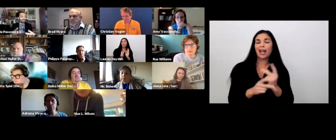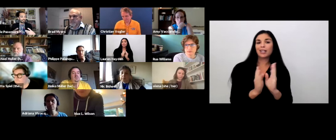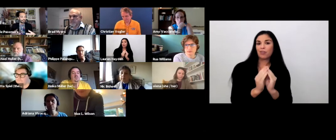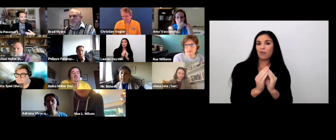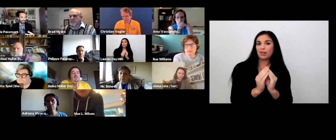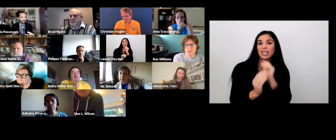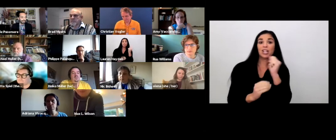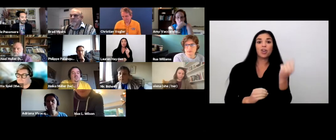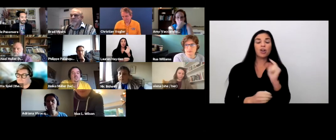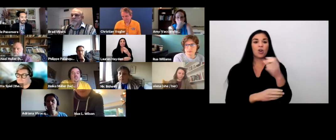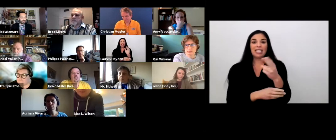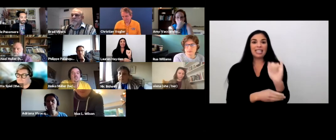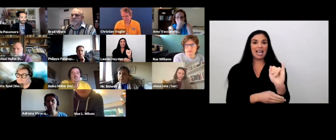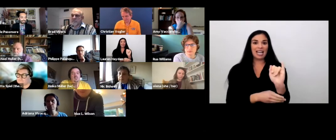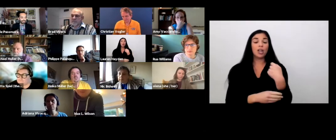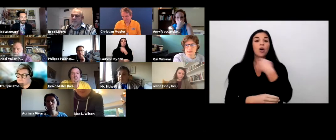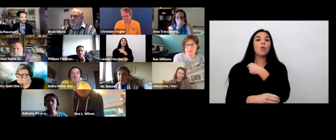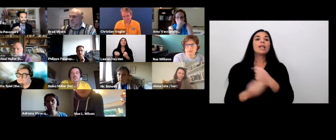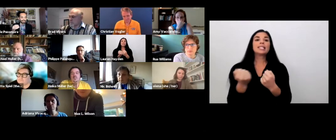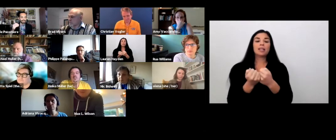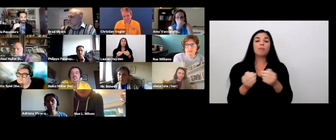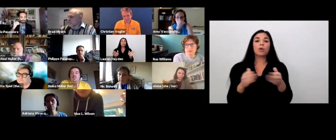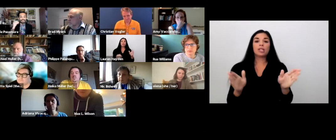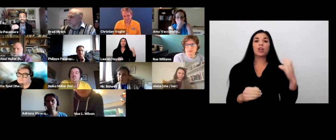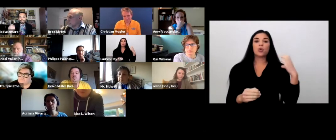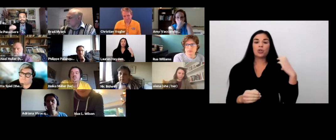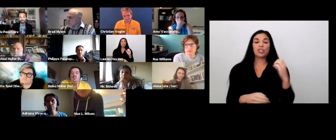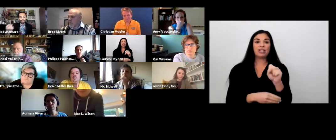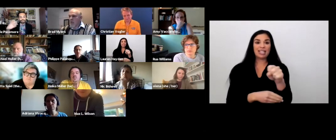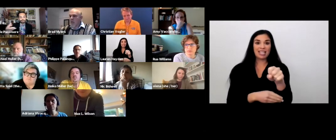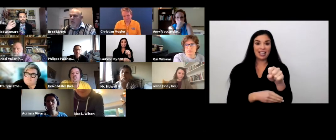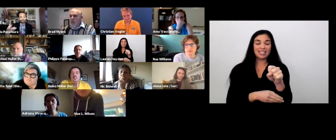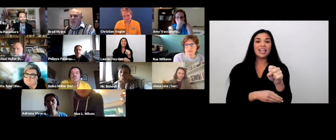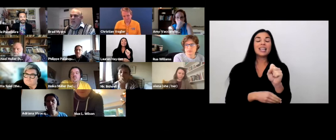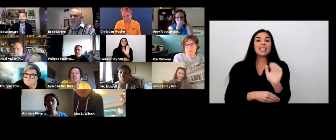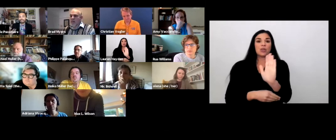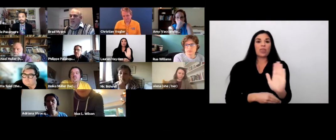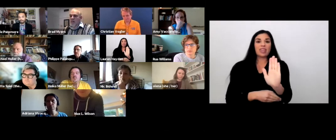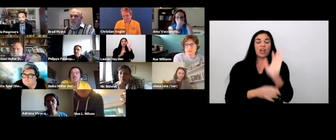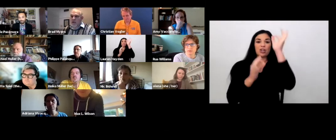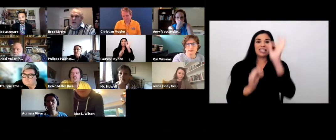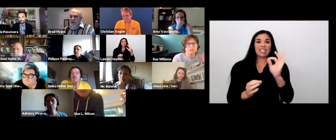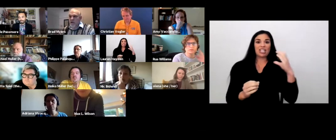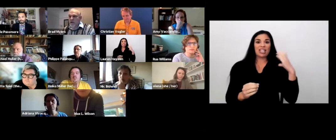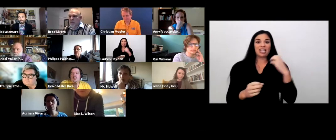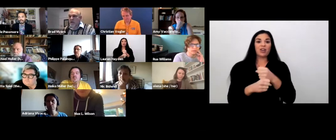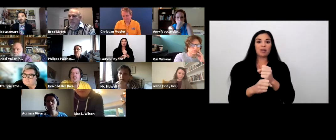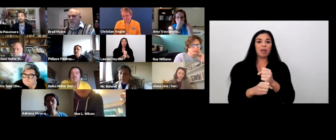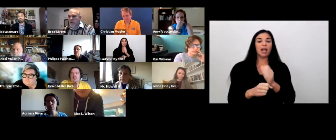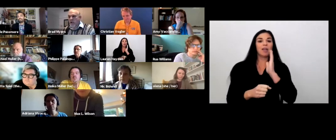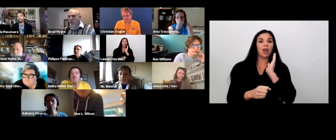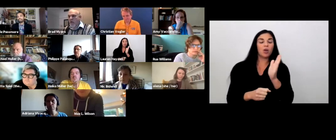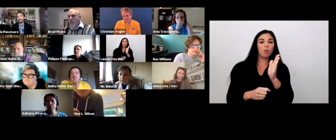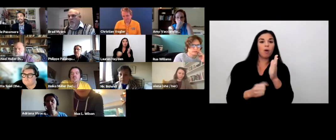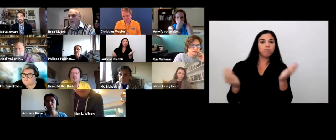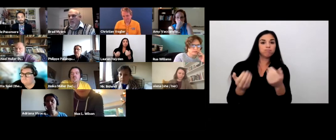of the general chairs on the decisions that they're making and holding them to making that best sort of conference. We have an